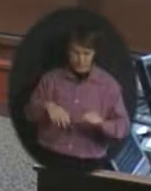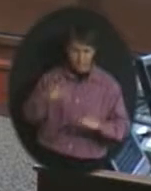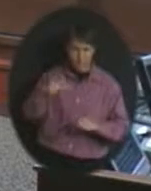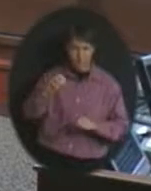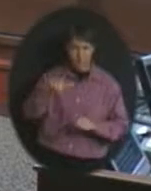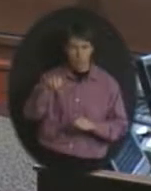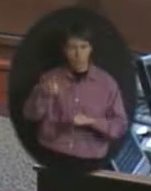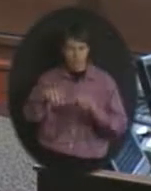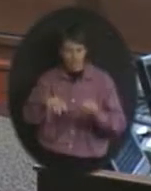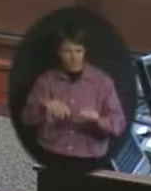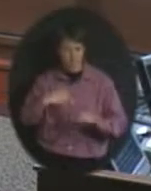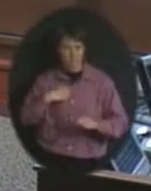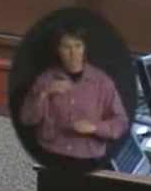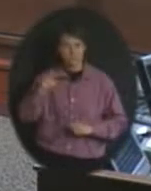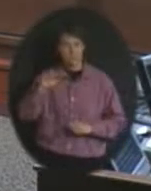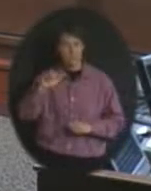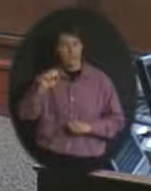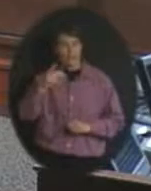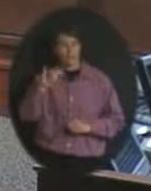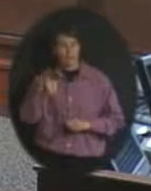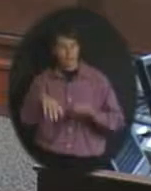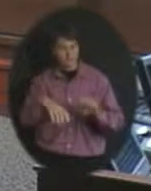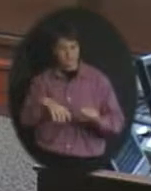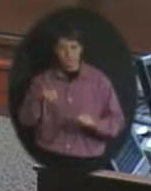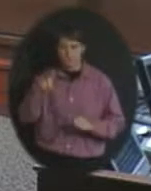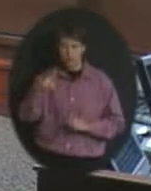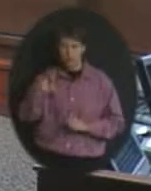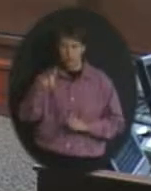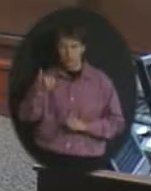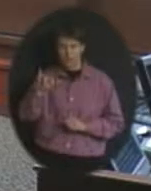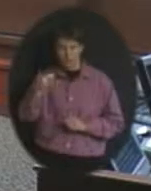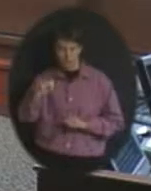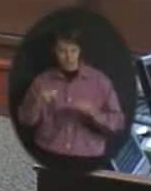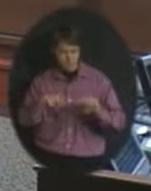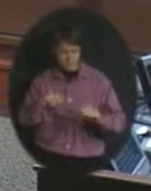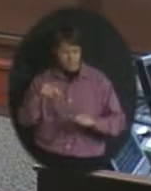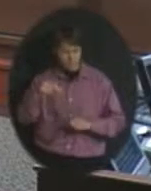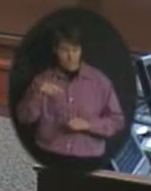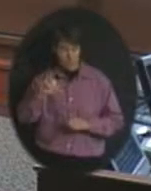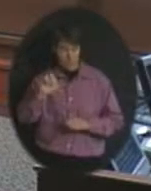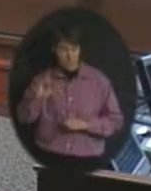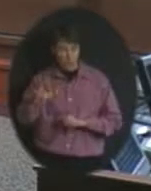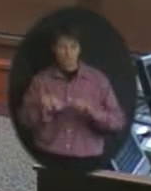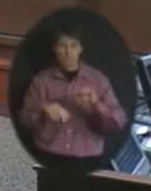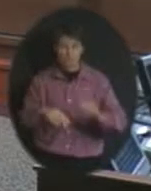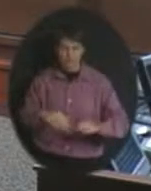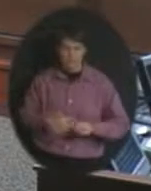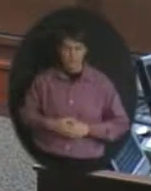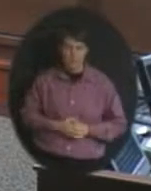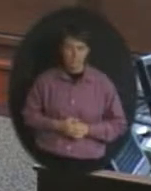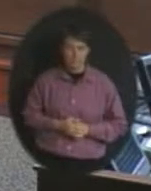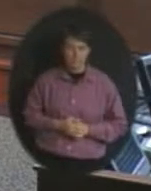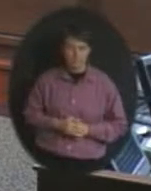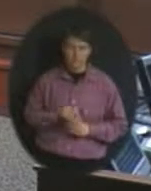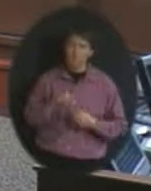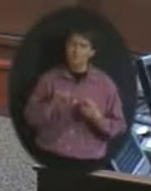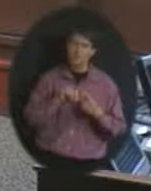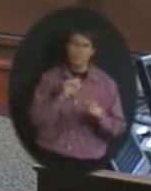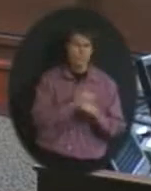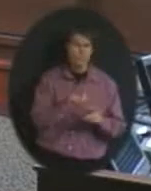Yes. Ms. Ashley? Yes. Dr. Daniels? Yes. Mr. Parker? Yes. But when does the work